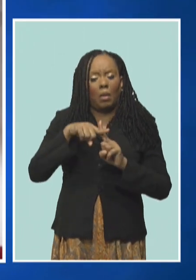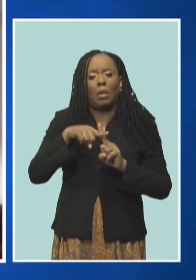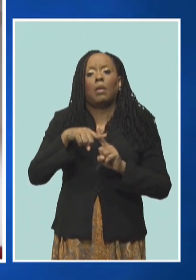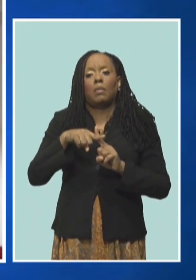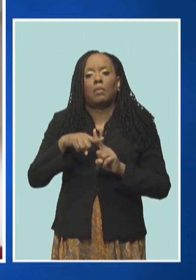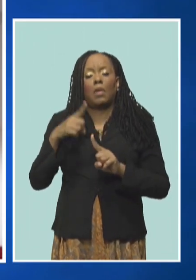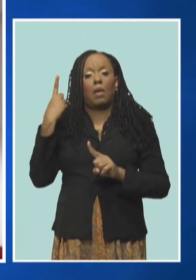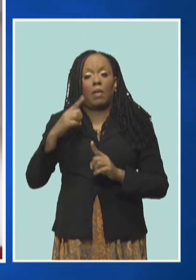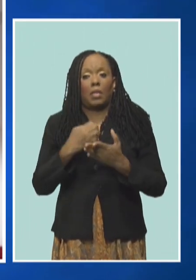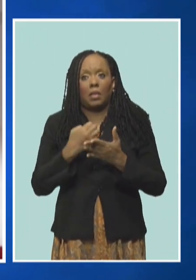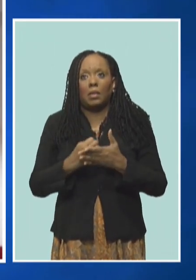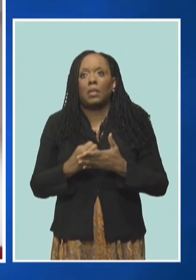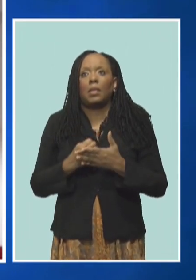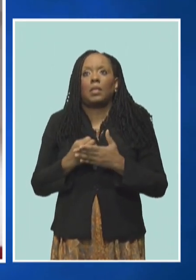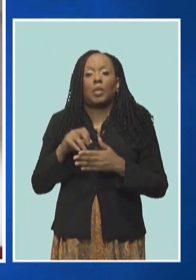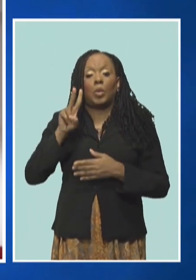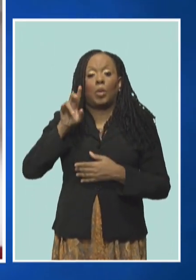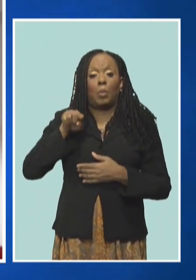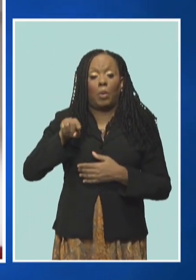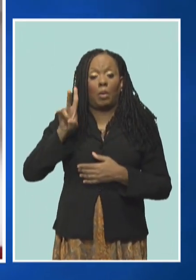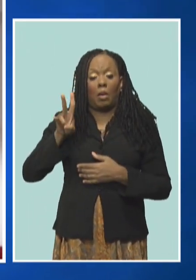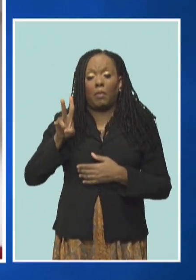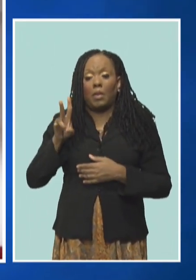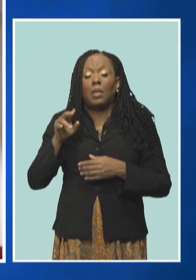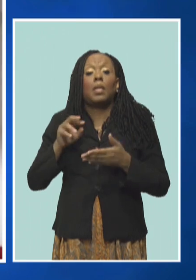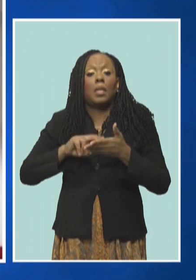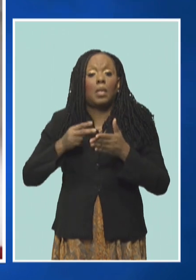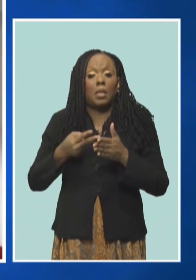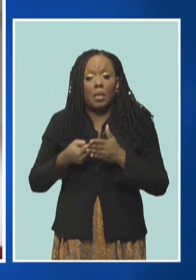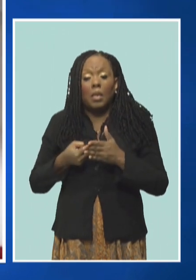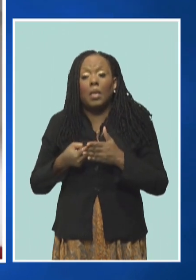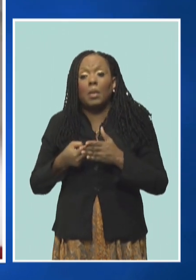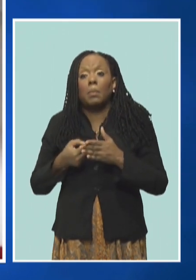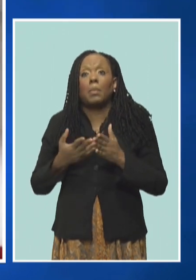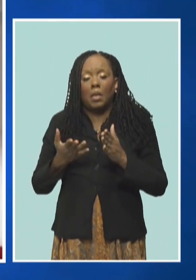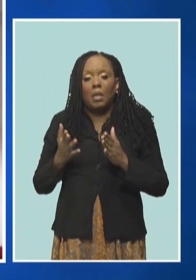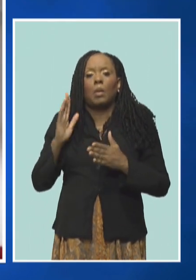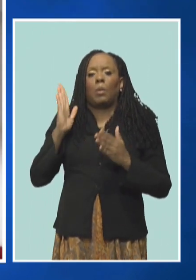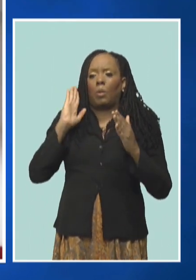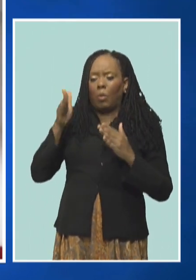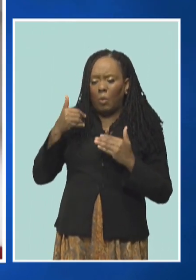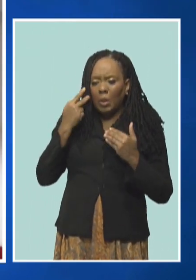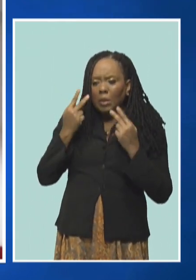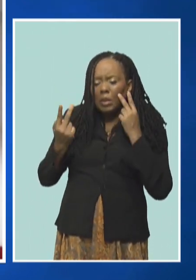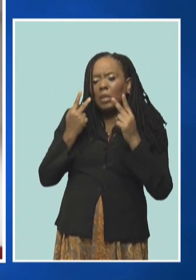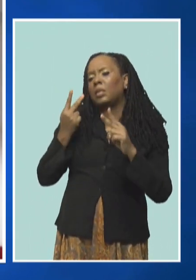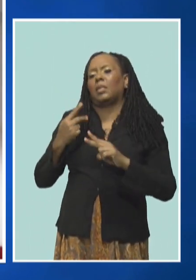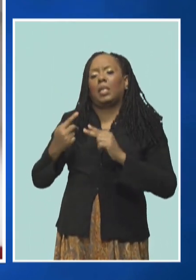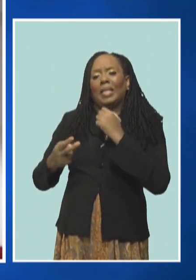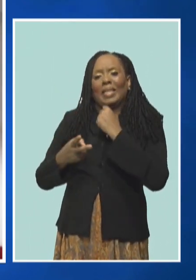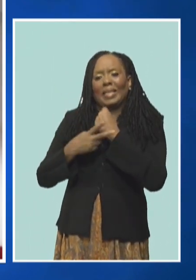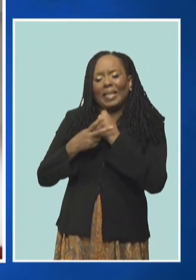being 2.7% compared to the higher figures in recent years just means that it's going to rise at a lower rate on